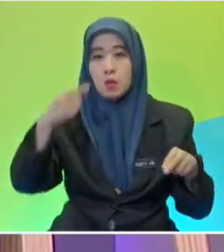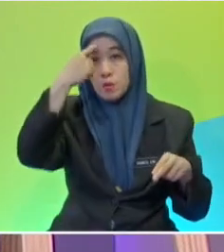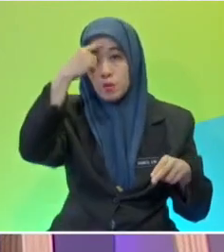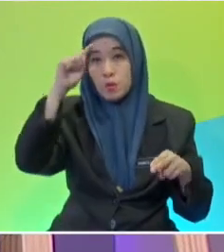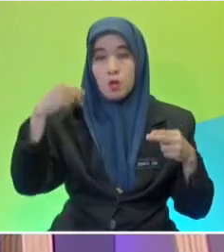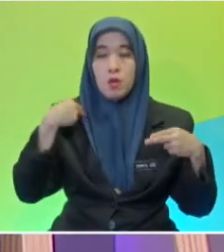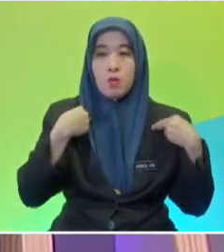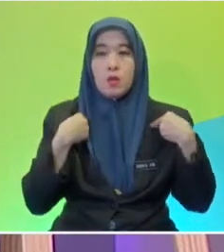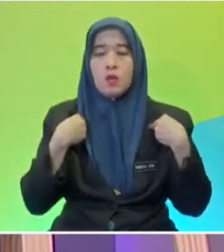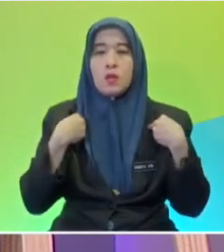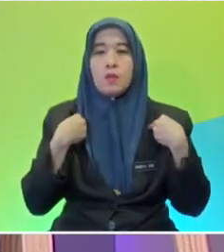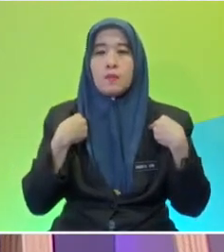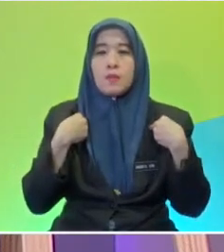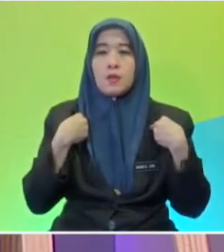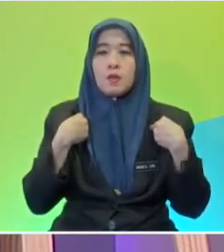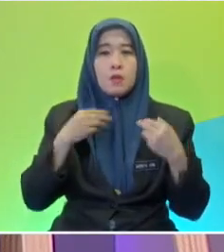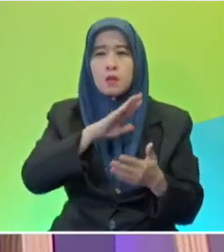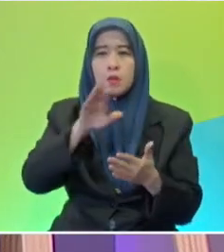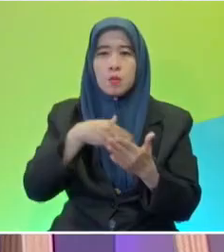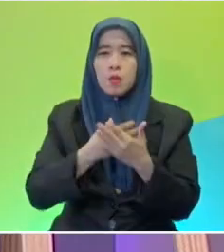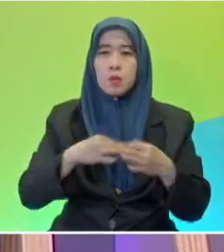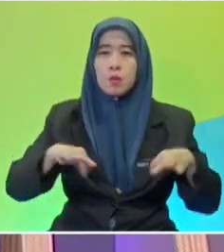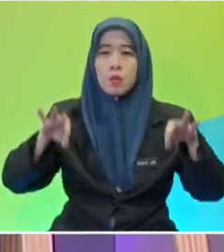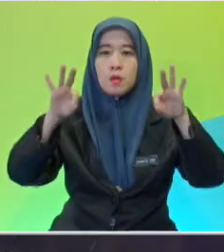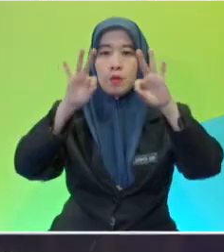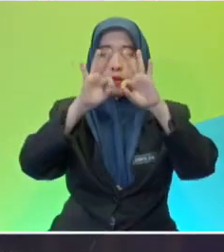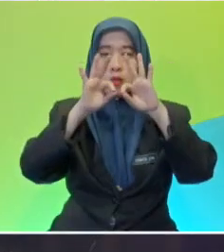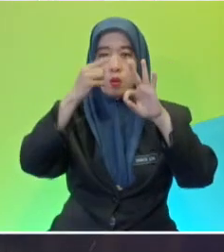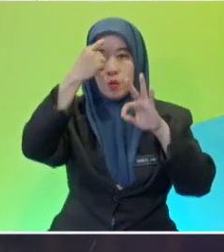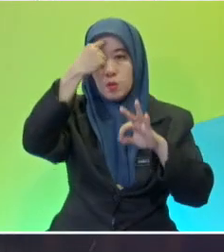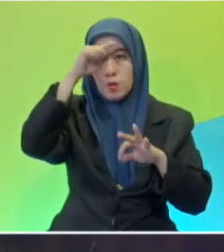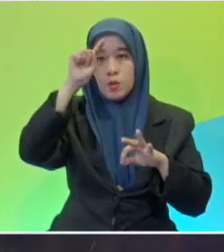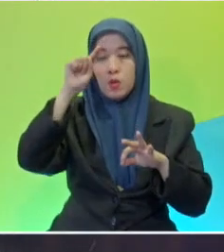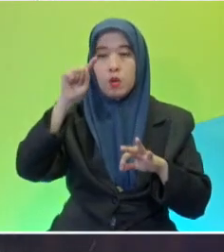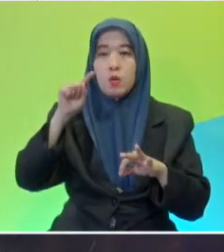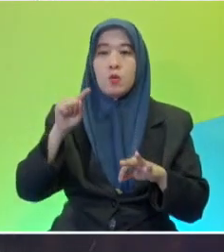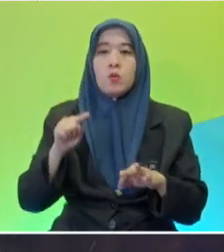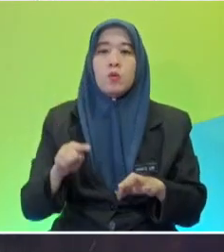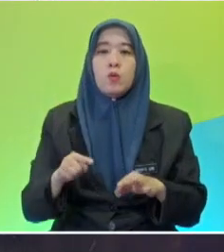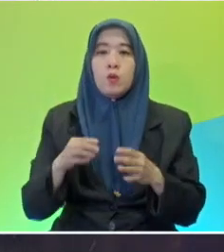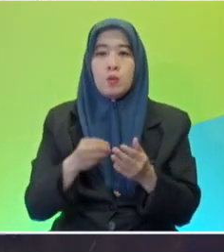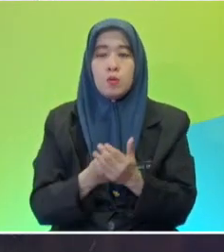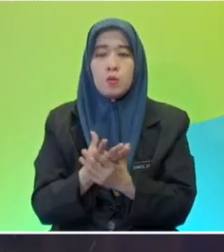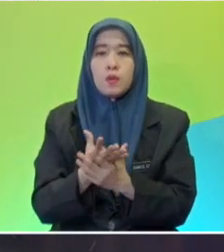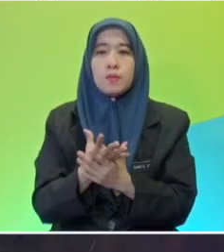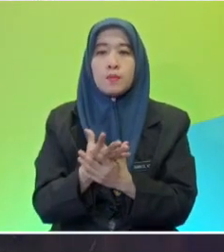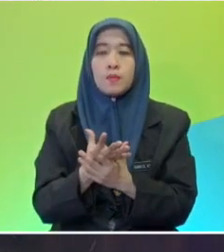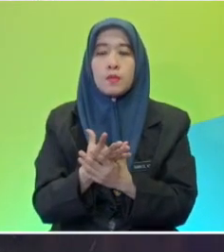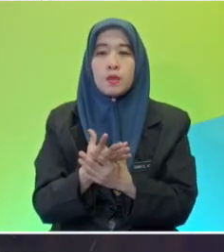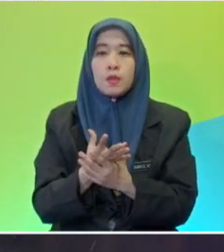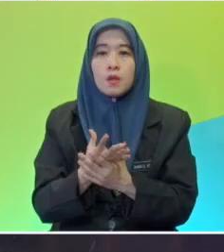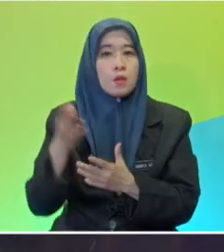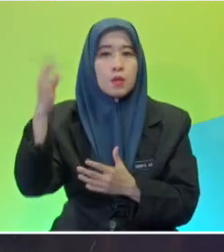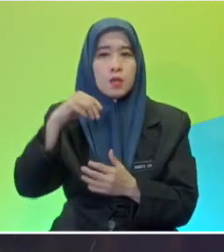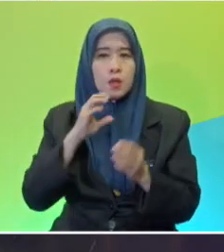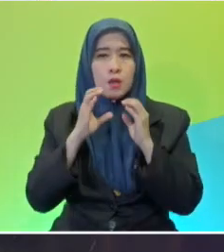these are the things that you must know the importance of plants. All right. All right. So if let's say, what